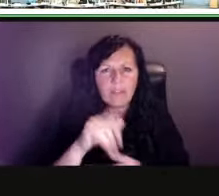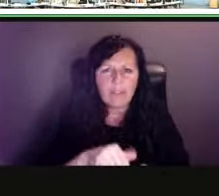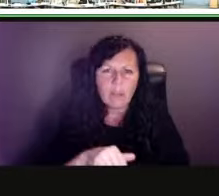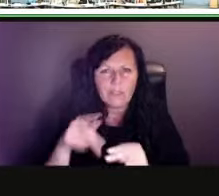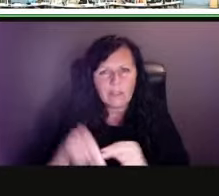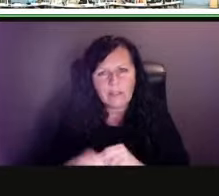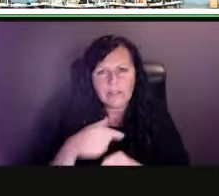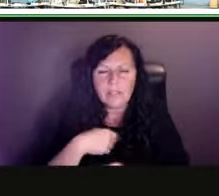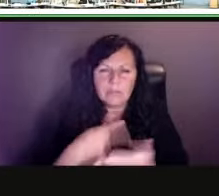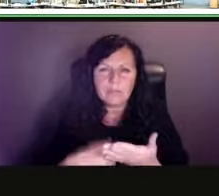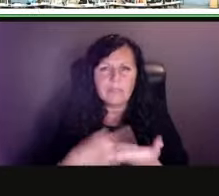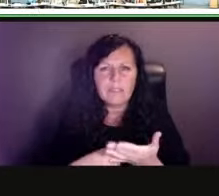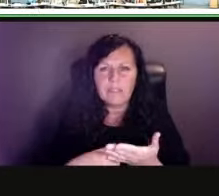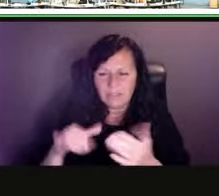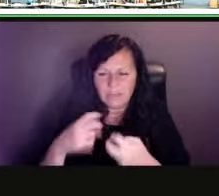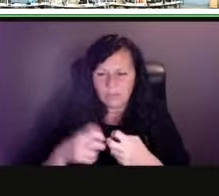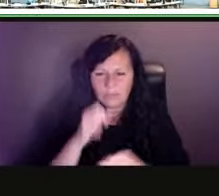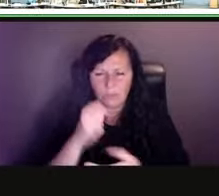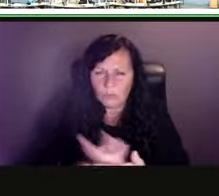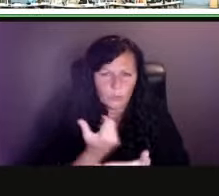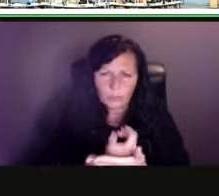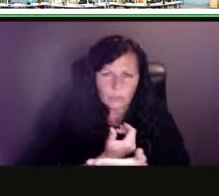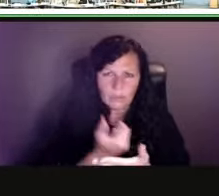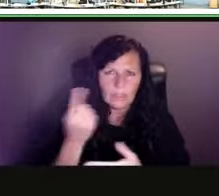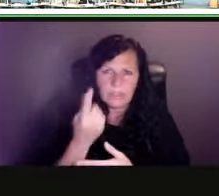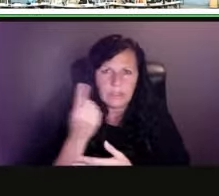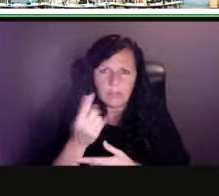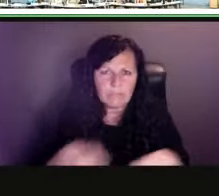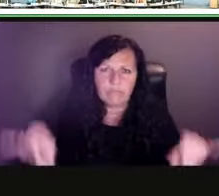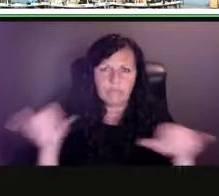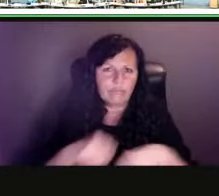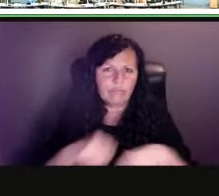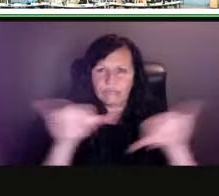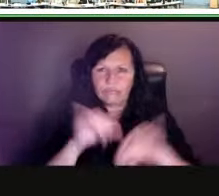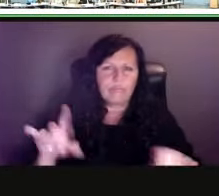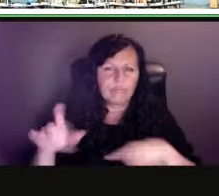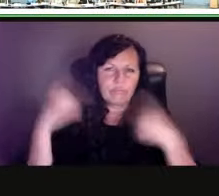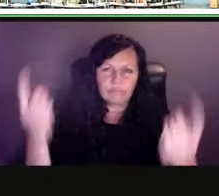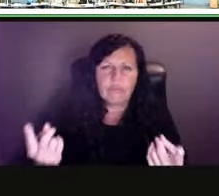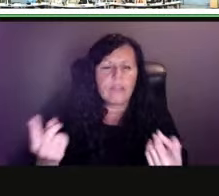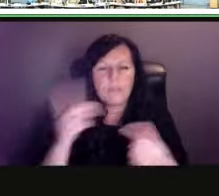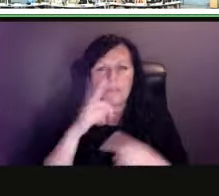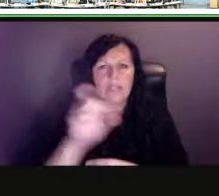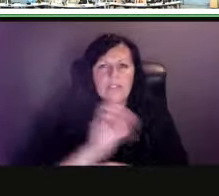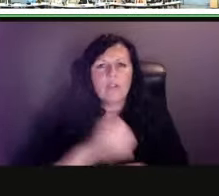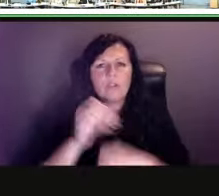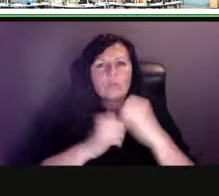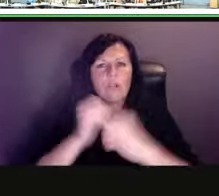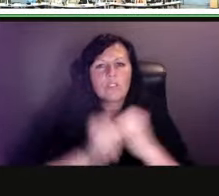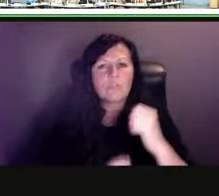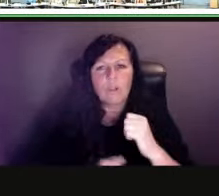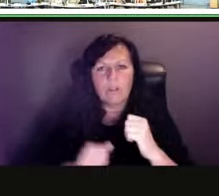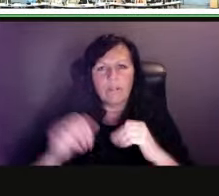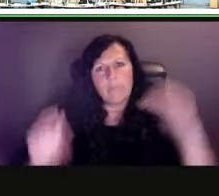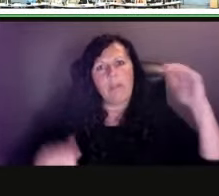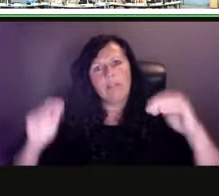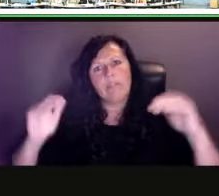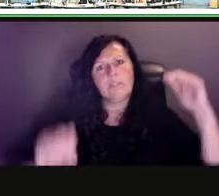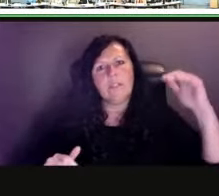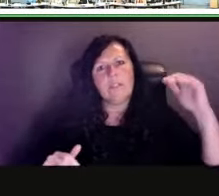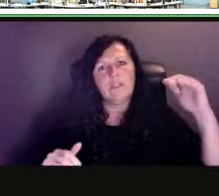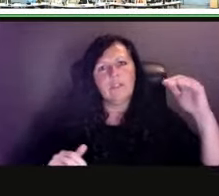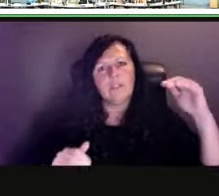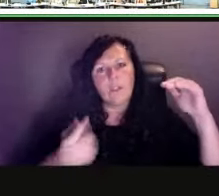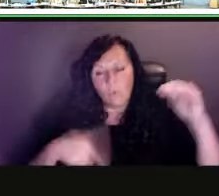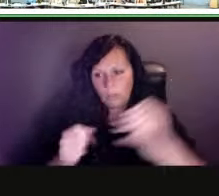isn't a new problem. This is something we've been dealing with in Salem for a long time because of the structural imbalance that we have. We're growing, service demands are